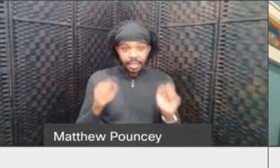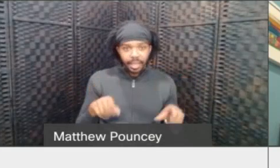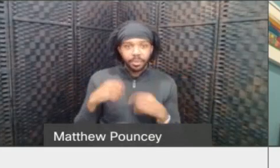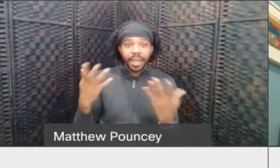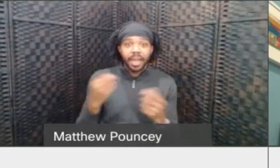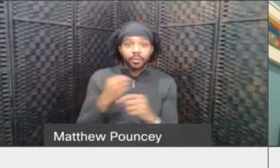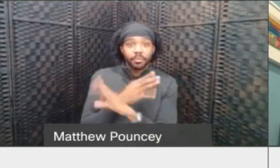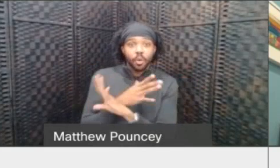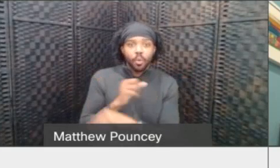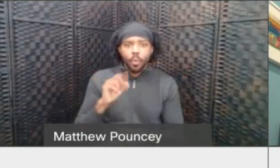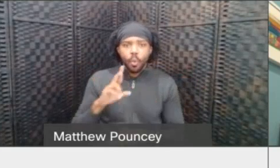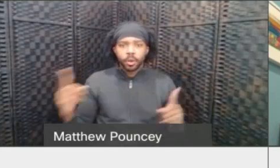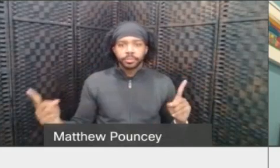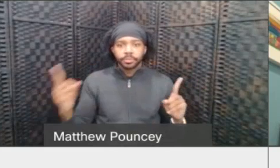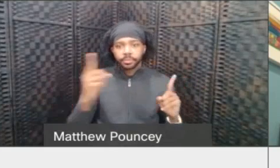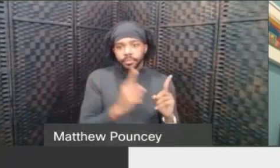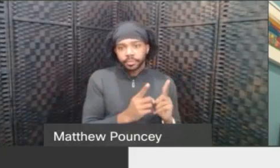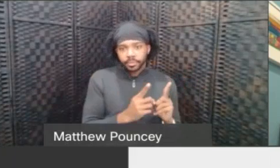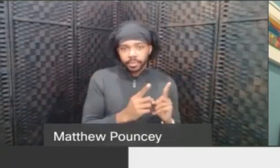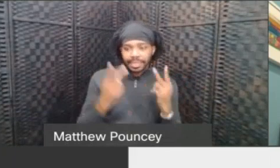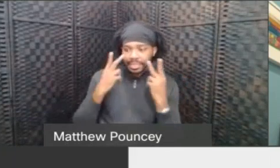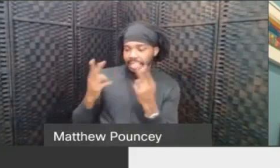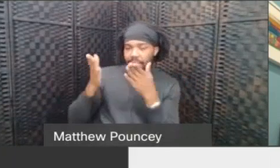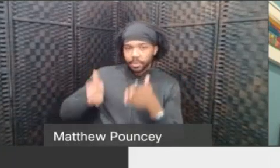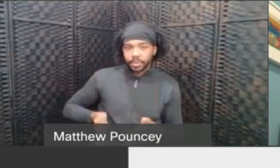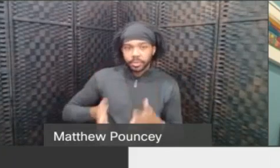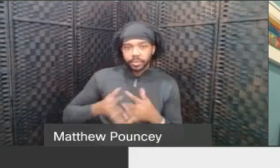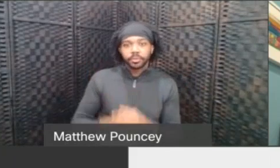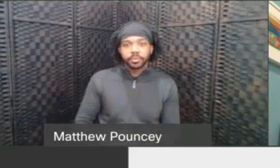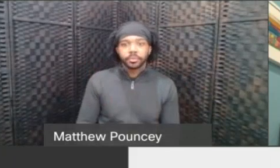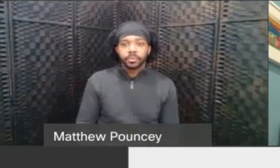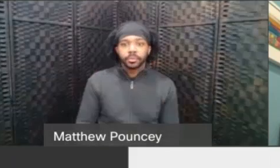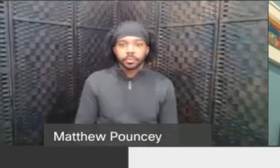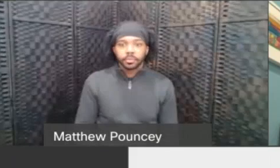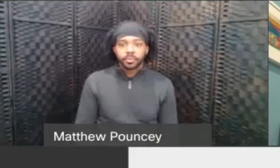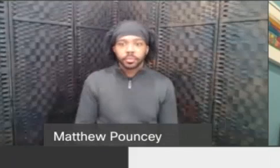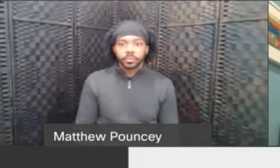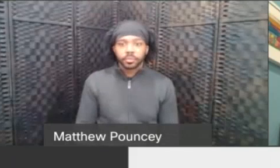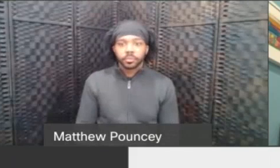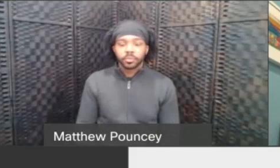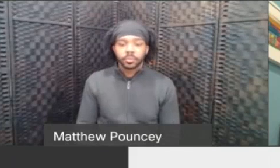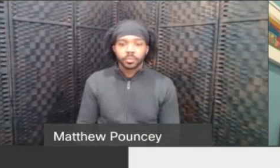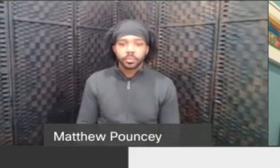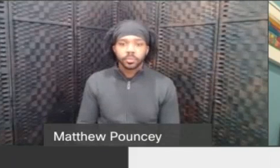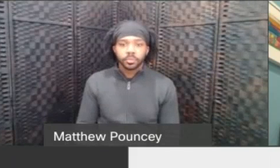remotely, or if they feel they need to see the person in person.